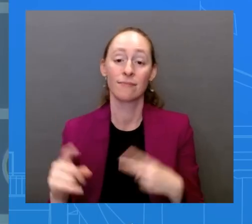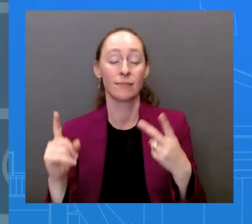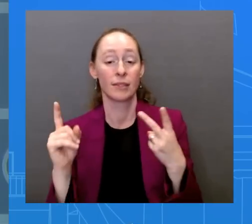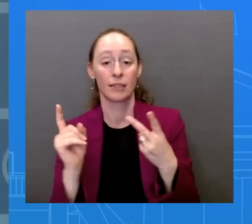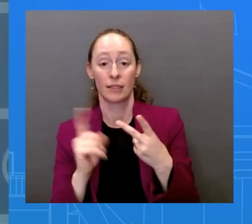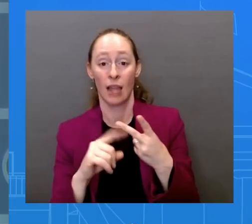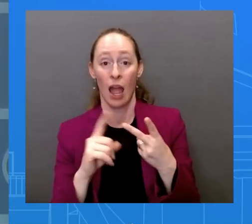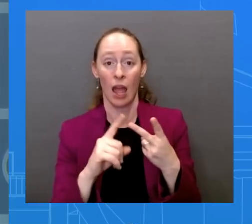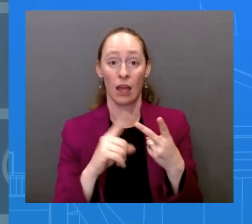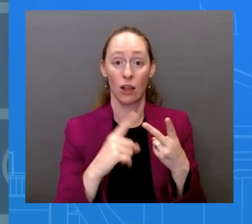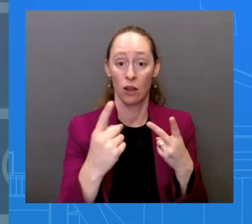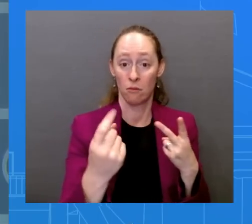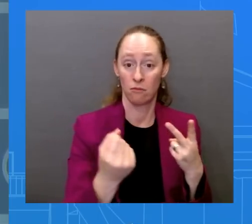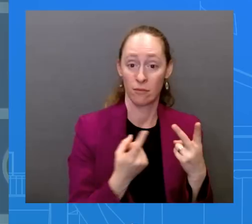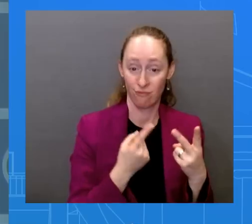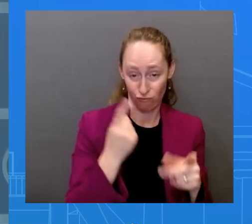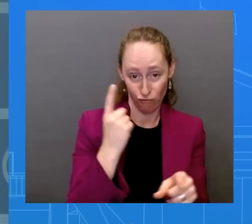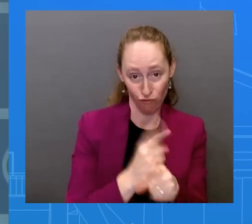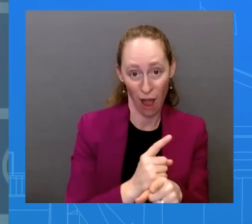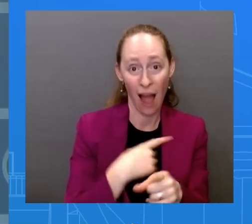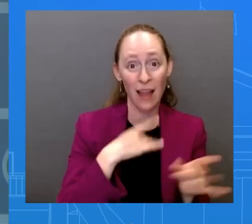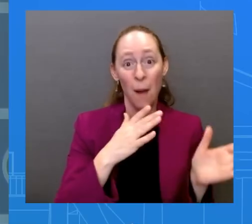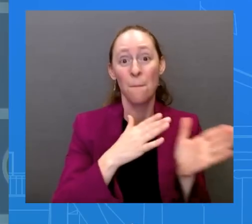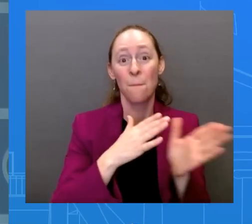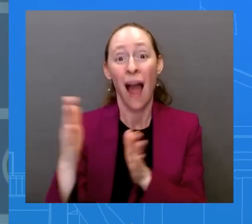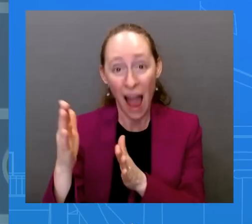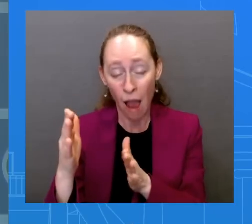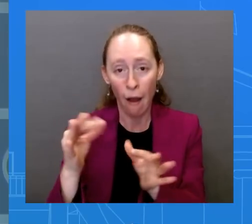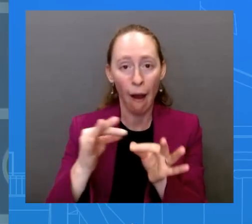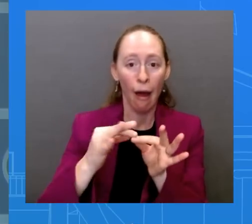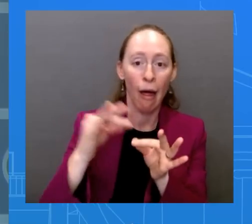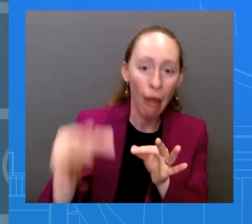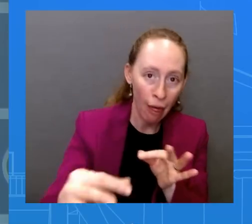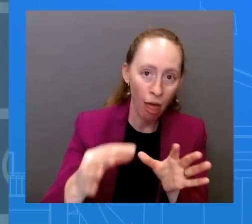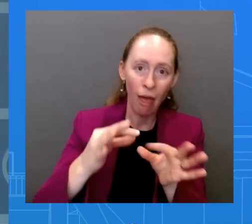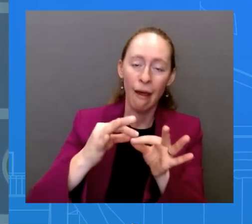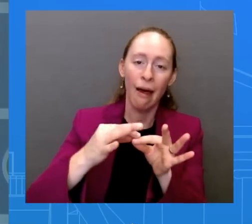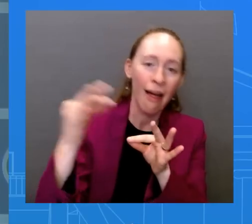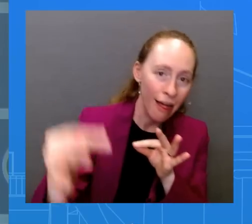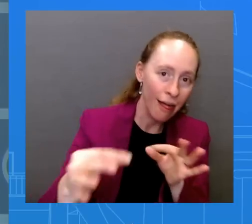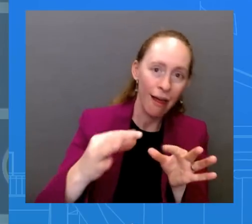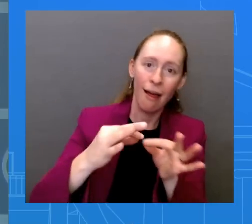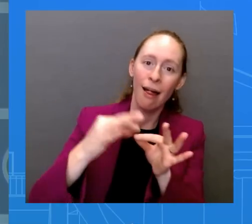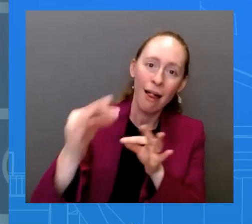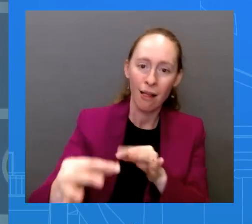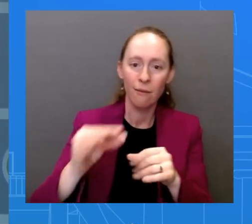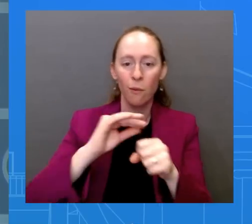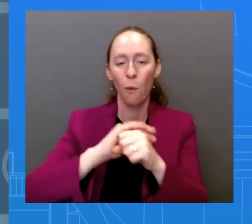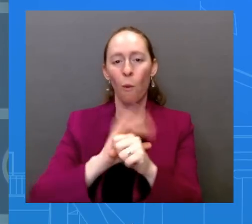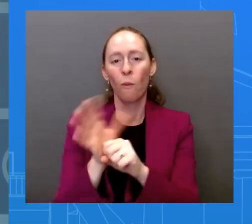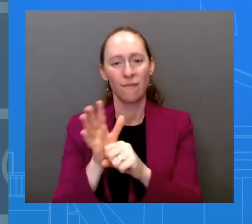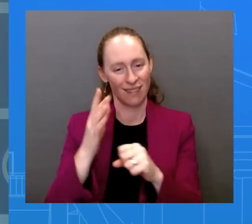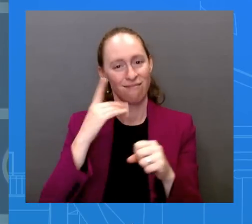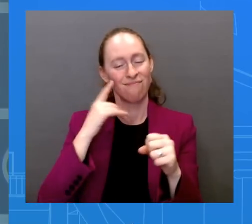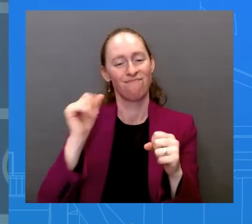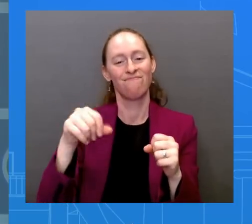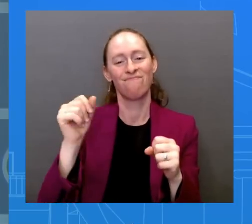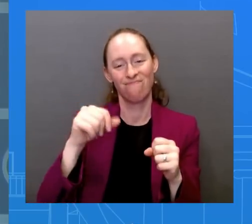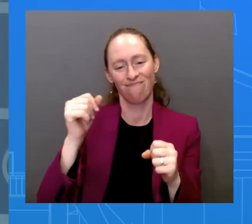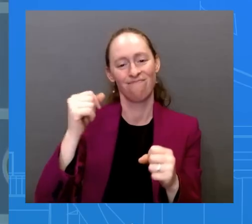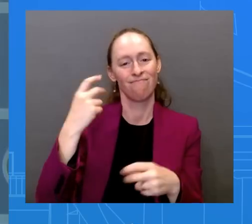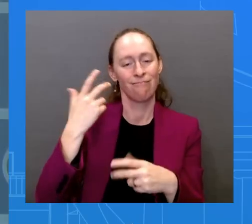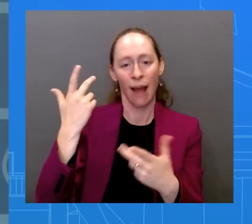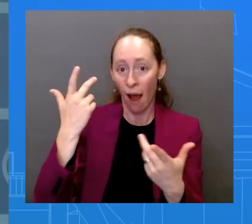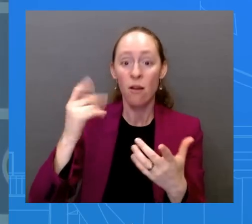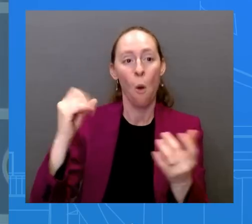of the in-person events a president traditionally hosts at the White House. But the President and the First Lady have been welcoming foreign leaders to the